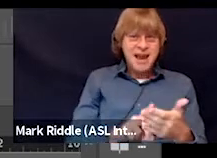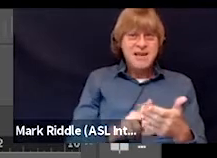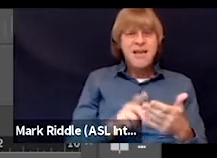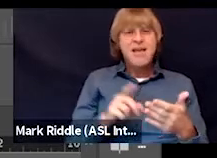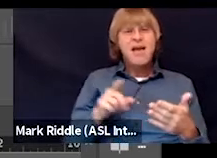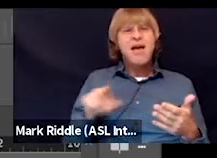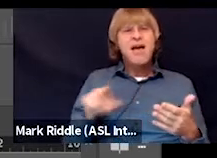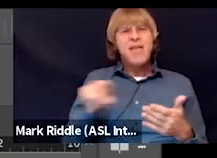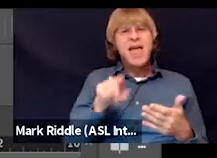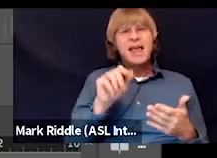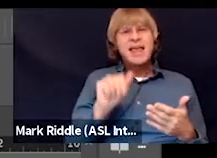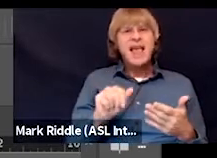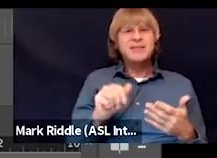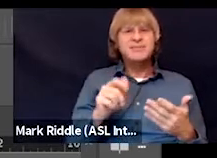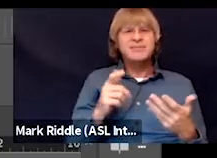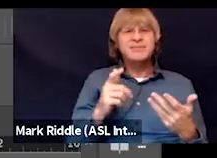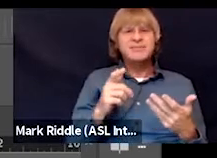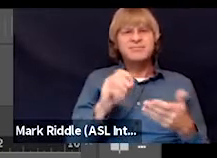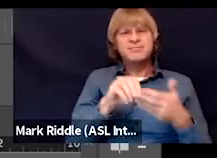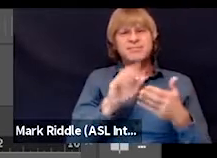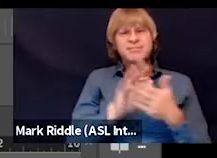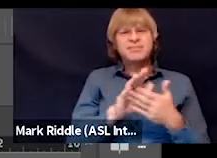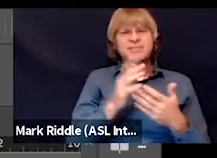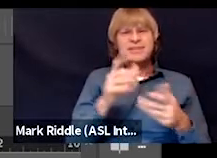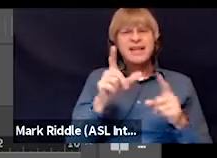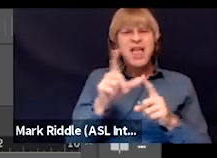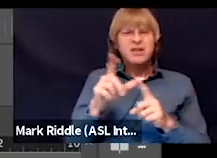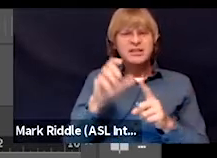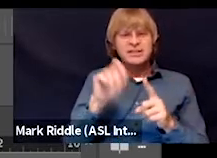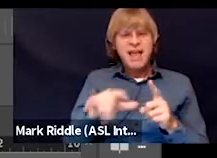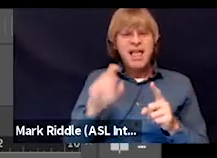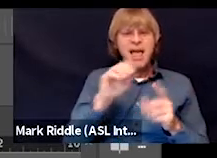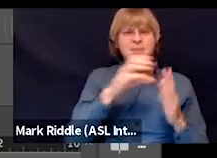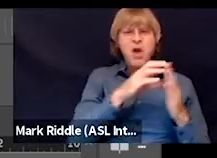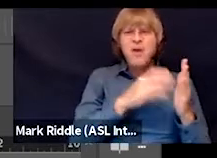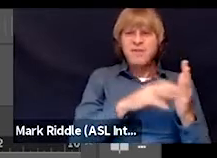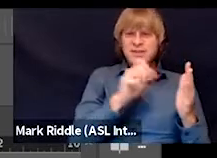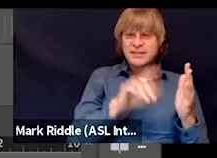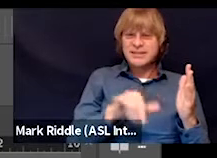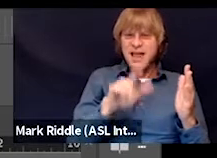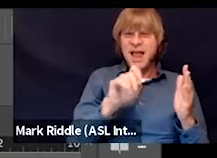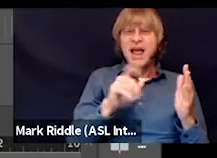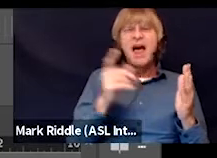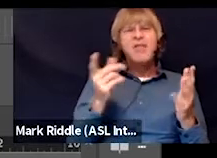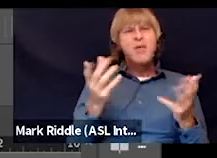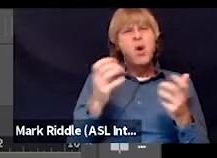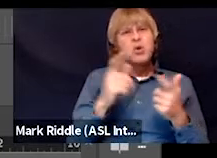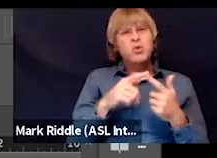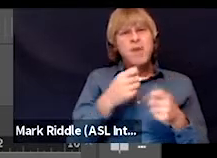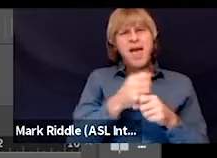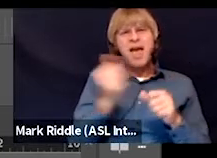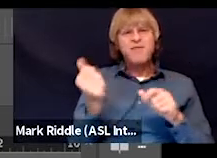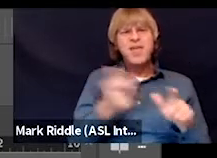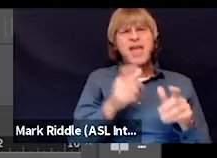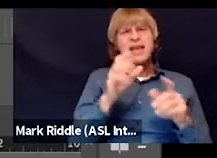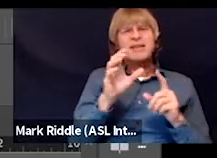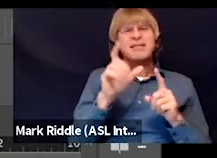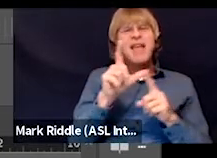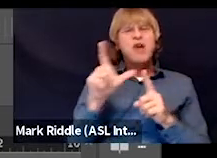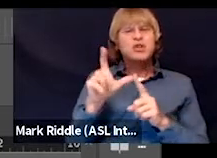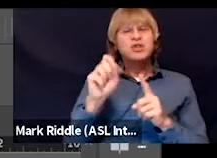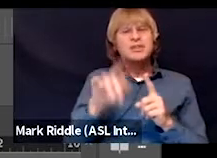they conflate character styles and paragraph styles. And they want to make everything character